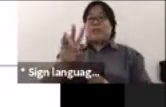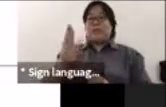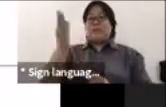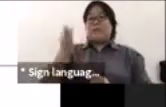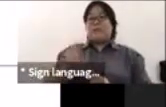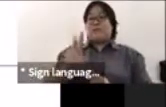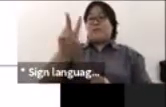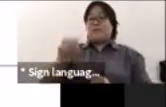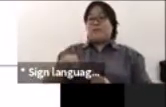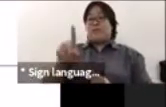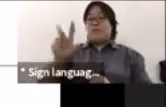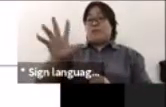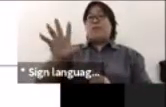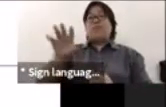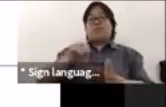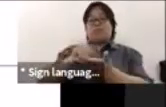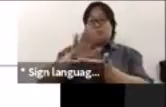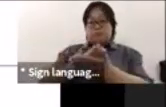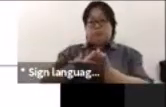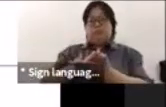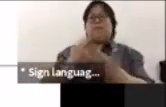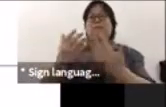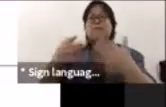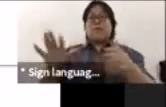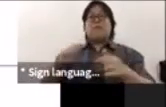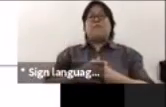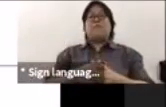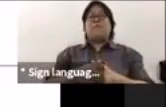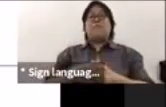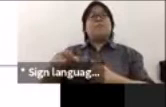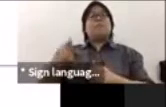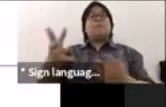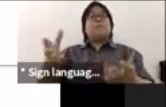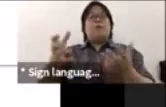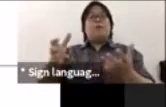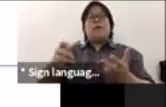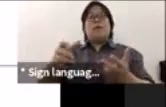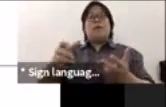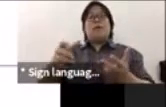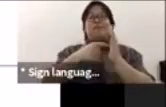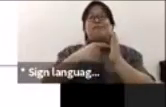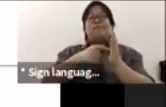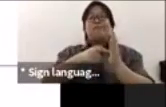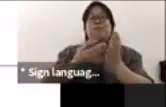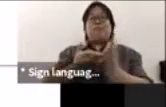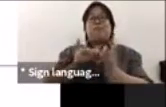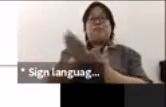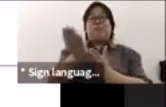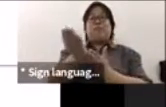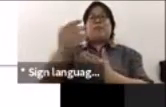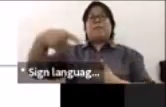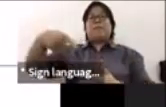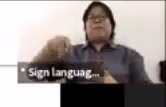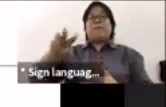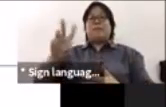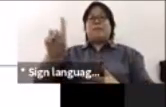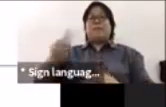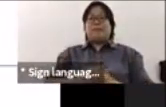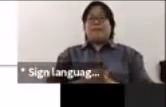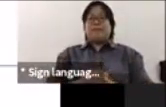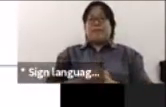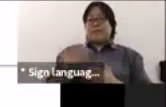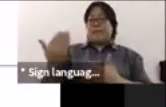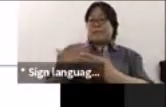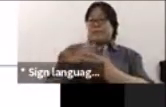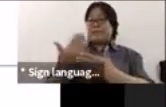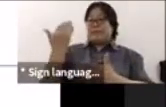in 2015 and to seek to recognize the rights of people with disability. And recently,